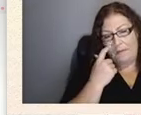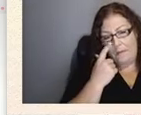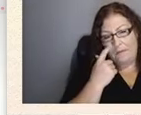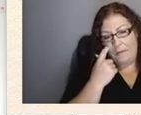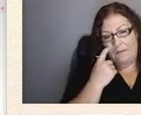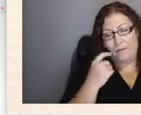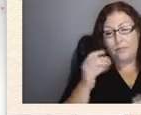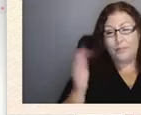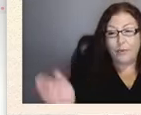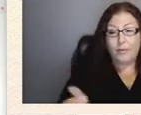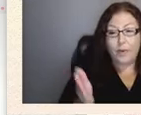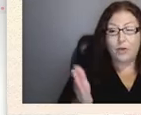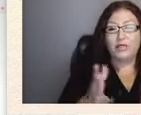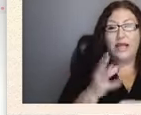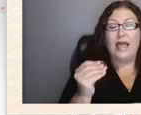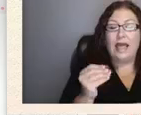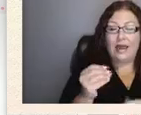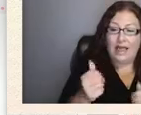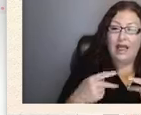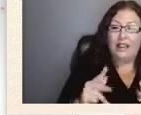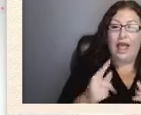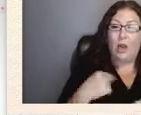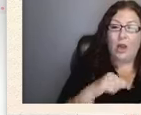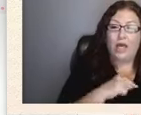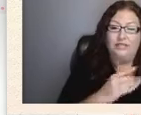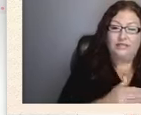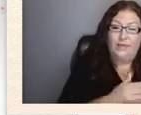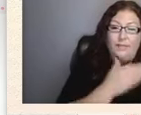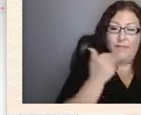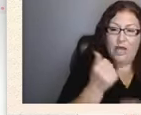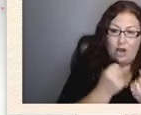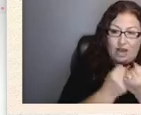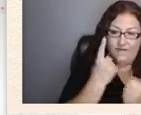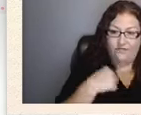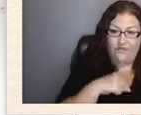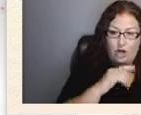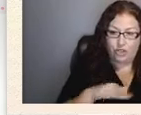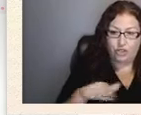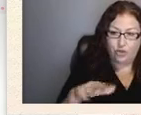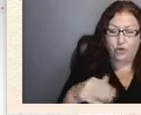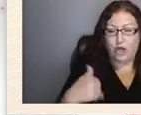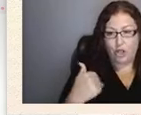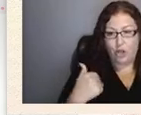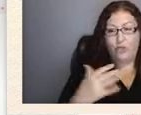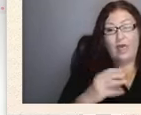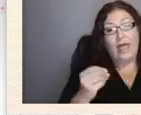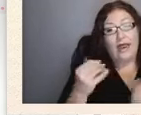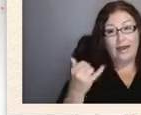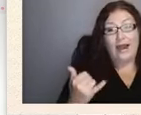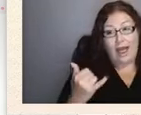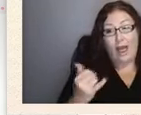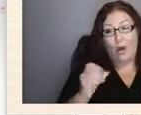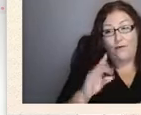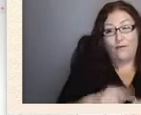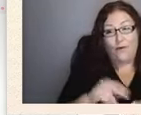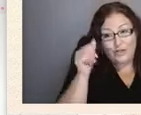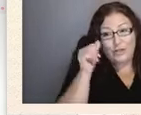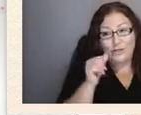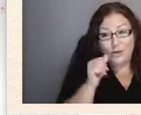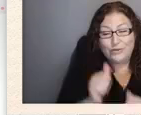promoting and enabling us to be better advocates for our children, youth, and now, of course, adult with special